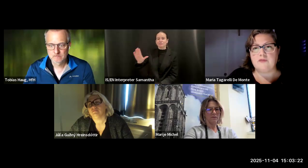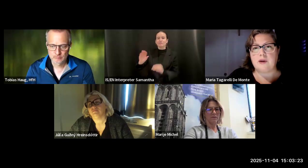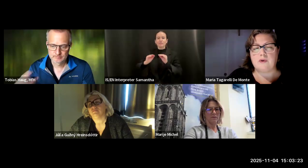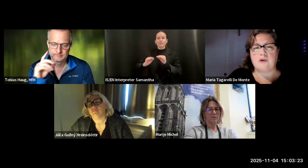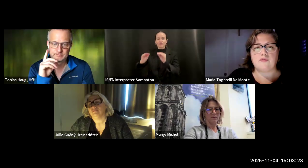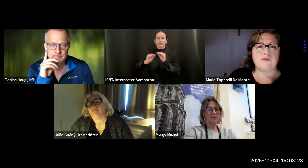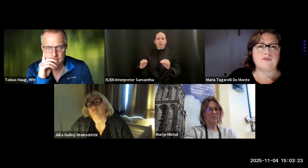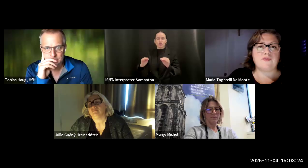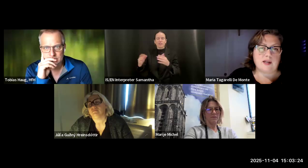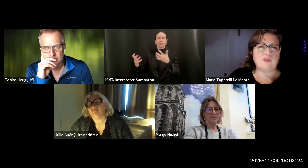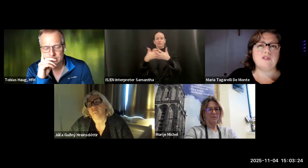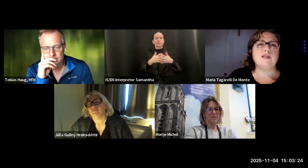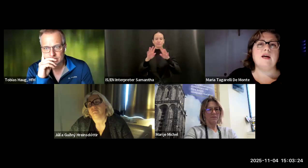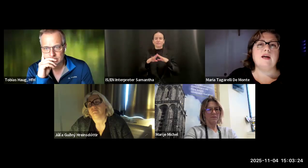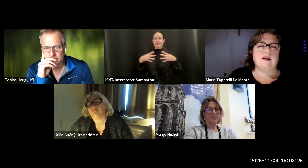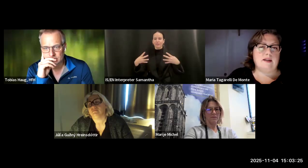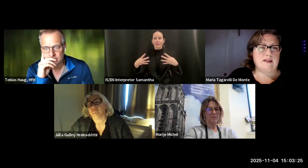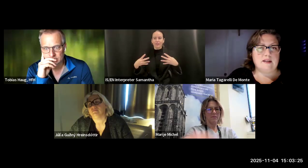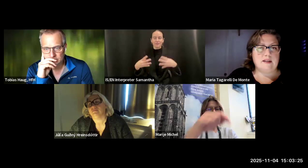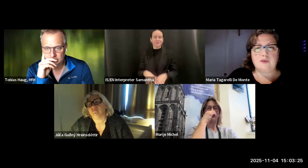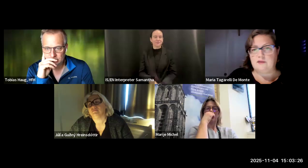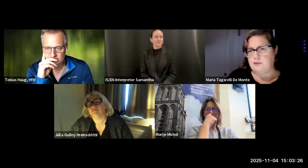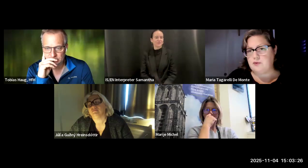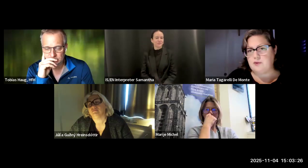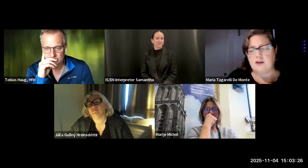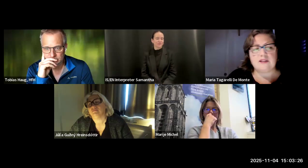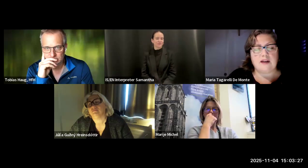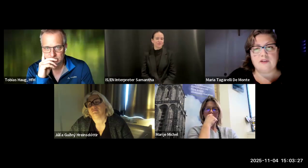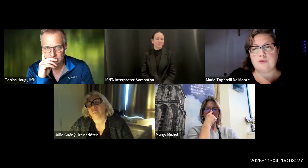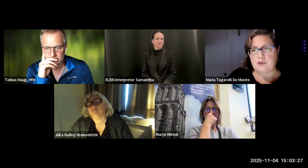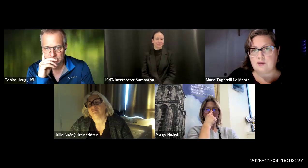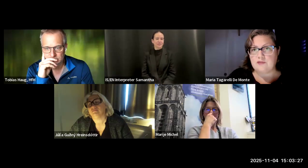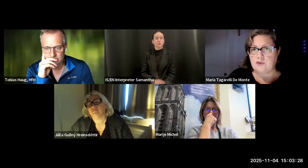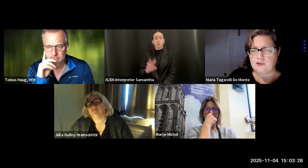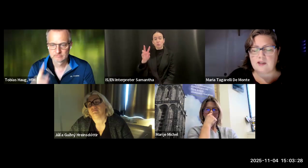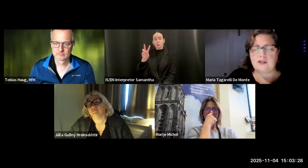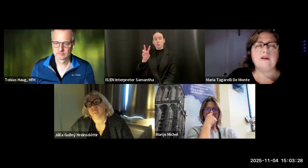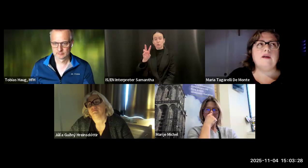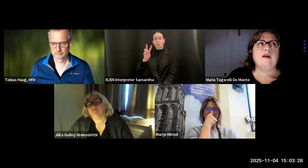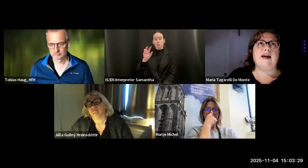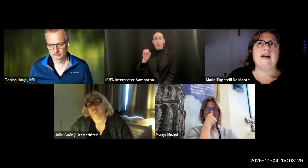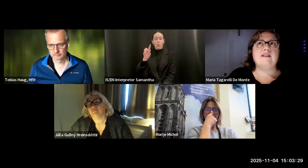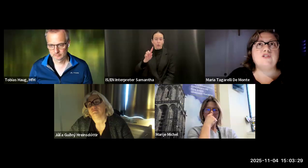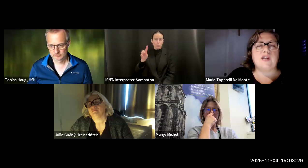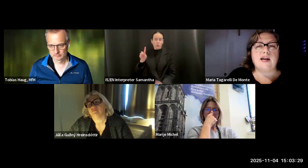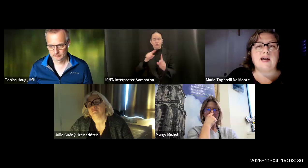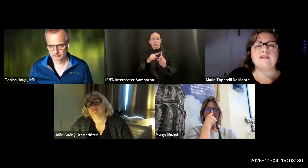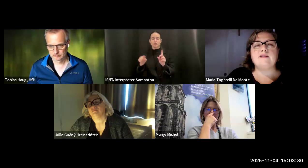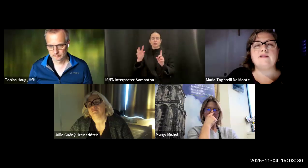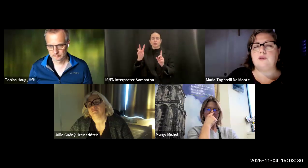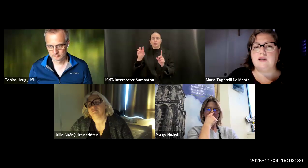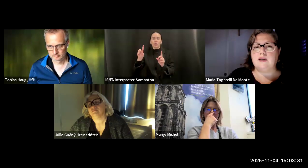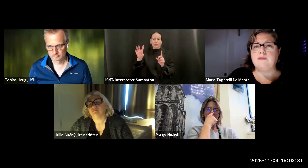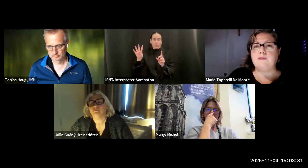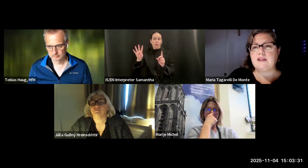Common European Framework of Reference for Languages from 2011 to 2014. I had the